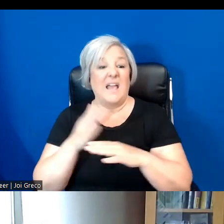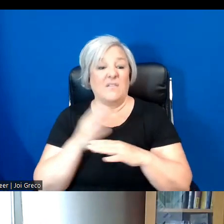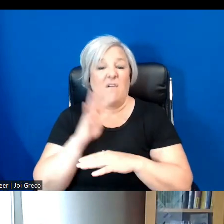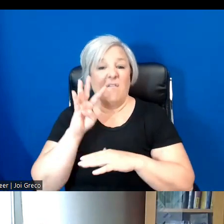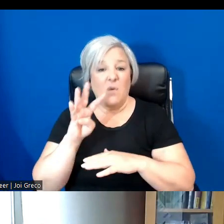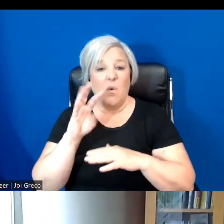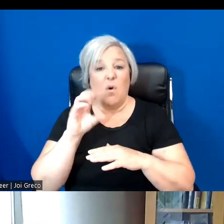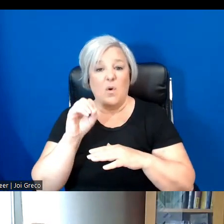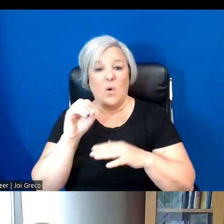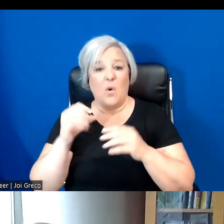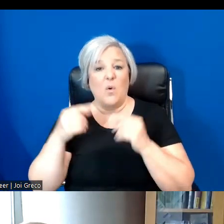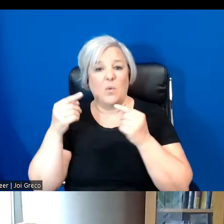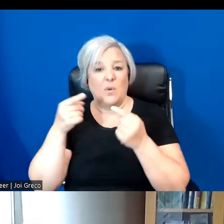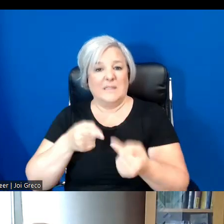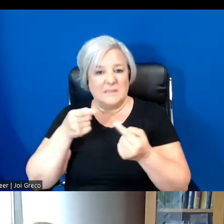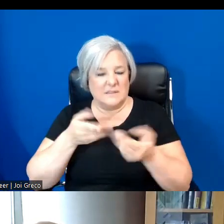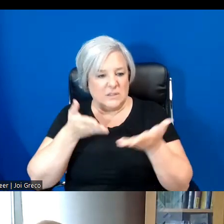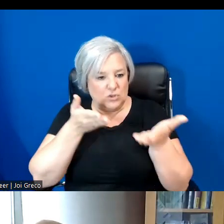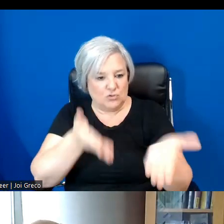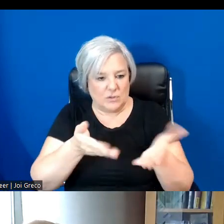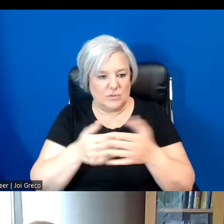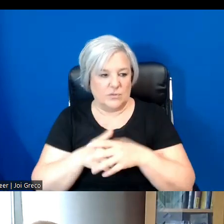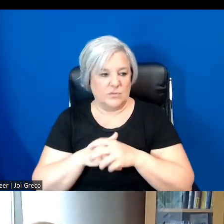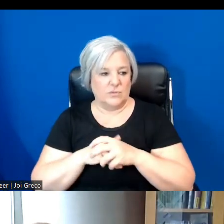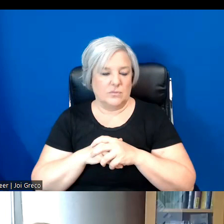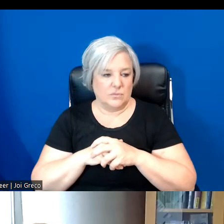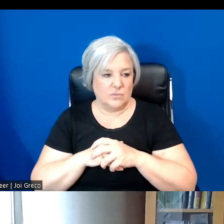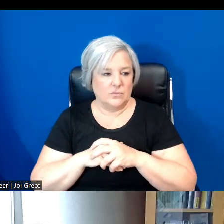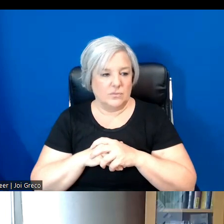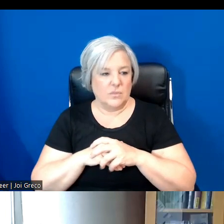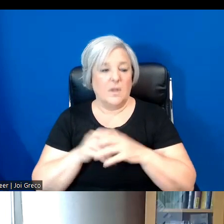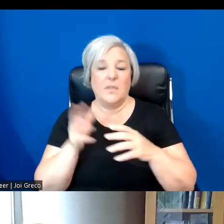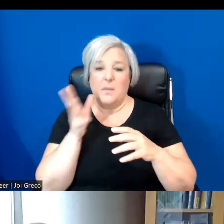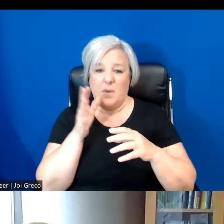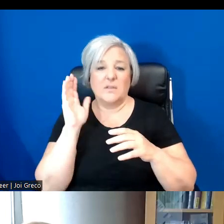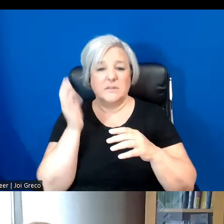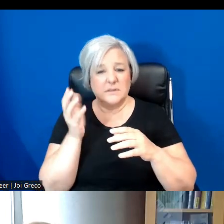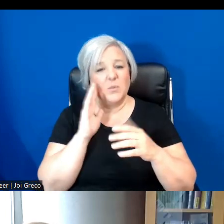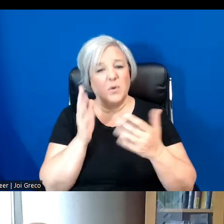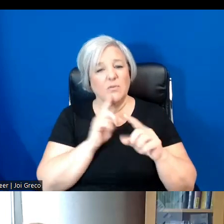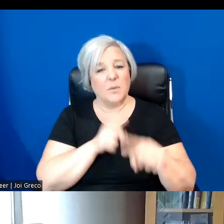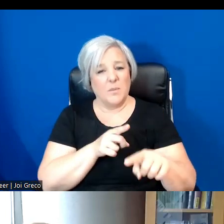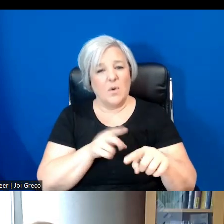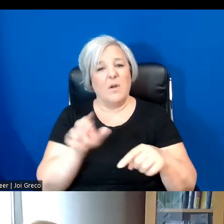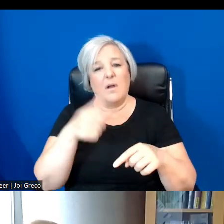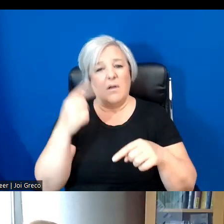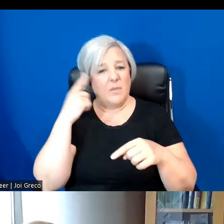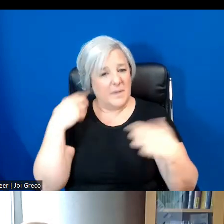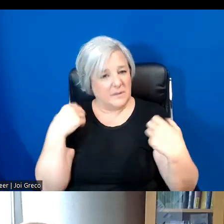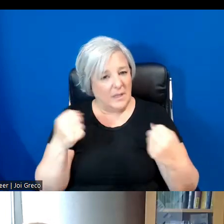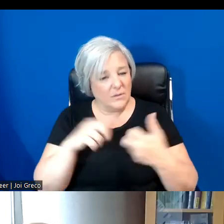4 coexisting stressors, and these are the coexisting stressors. The mother will likely also report having some form of mental